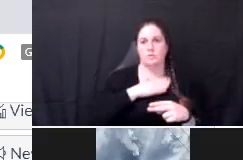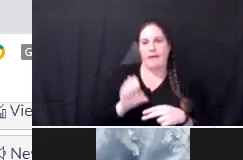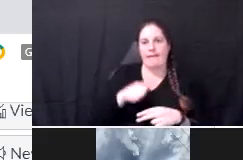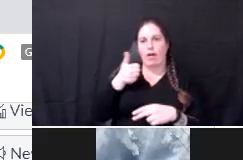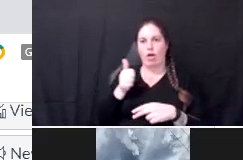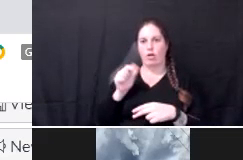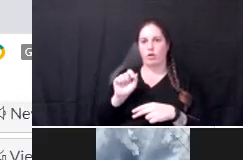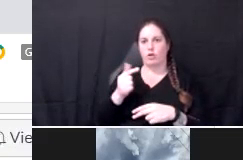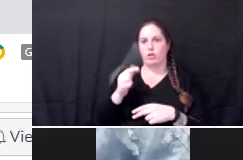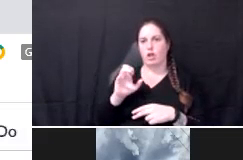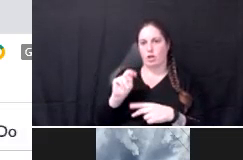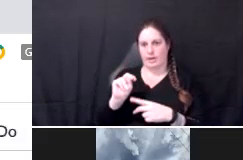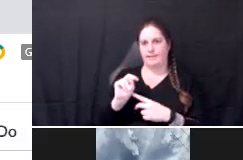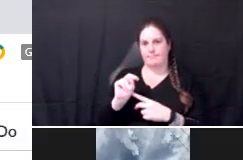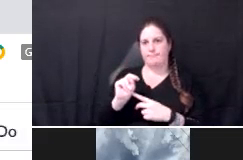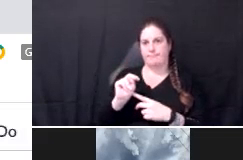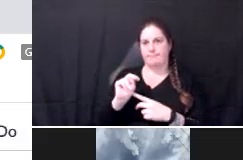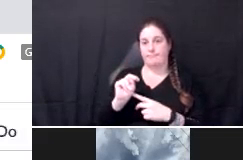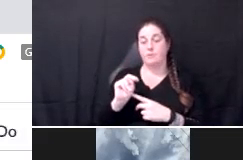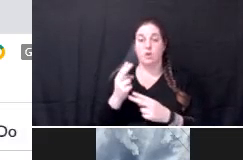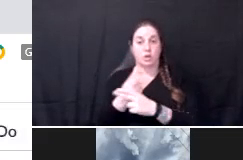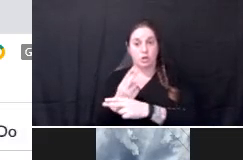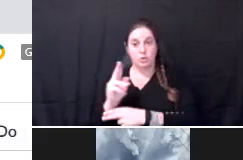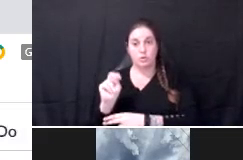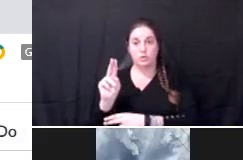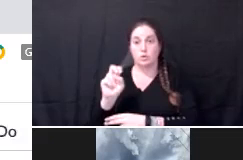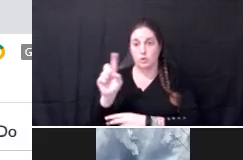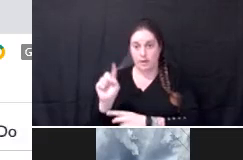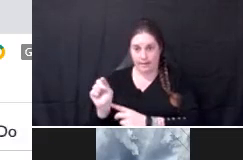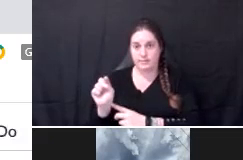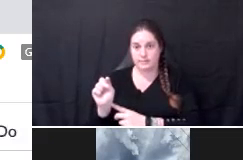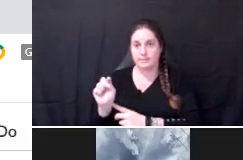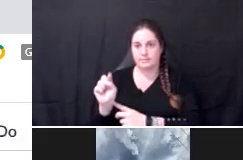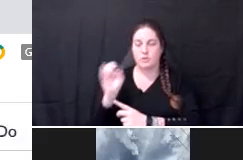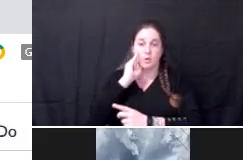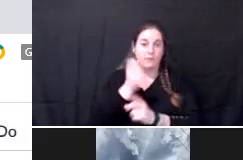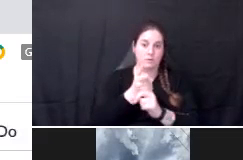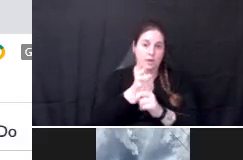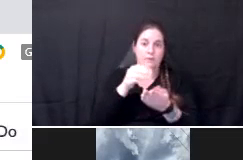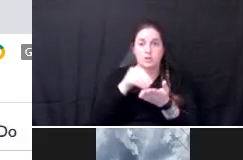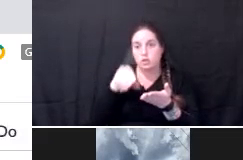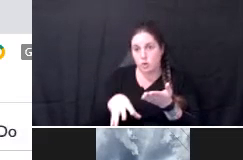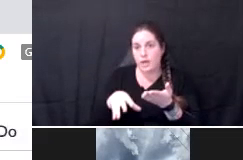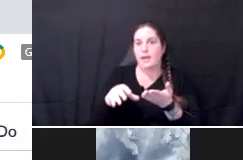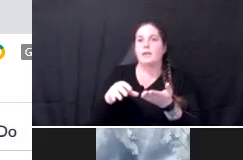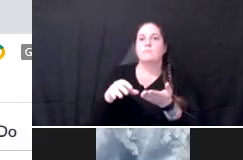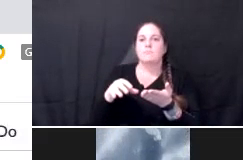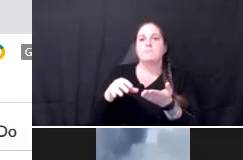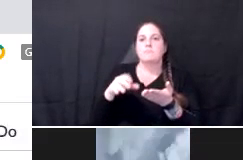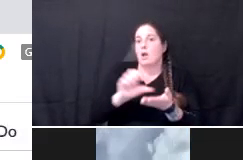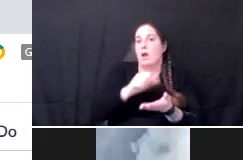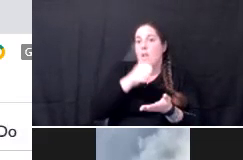from the Nunes Canvas page. Now, if you're a student at another school and you want to utilize their Canvas materials, feel